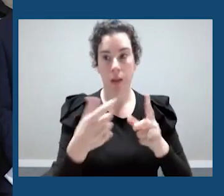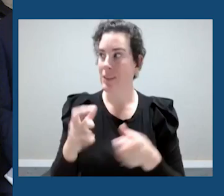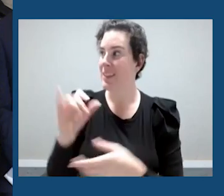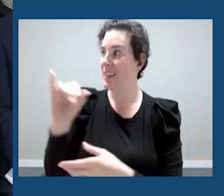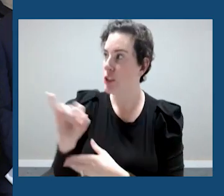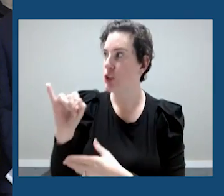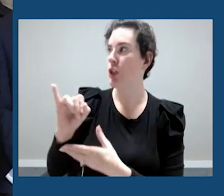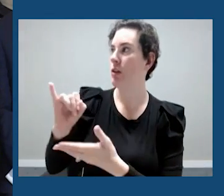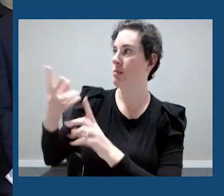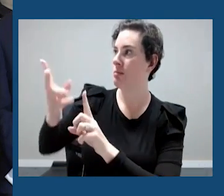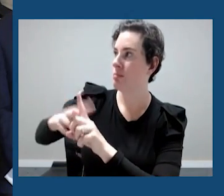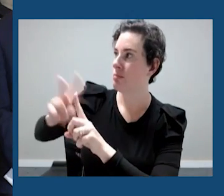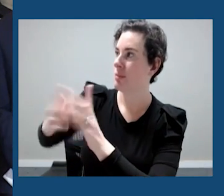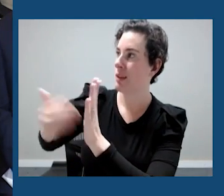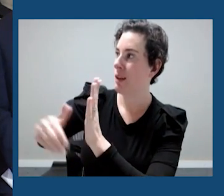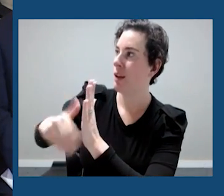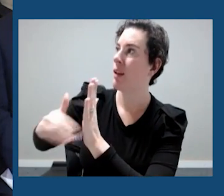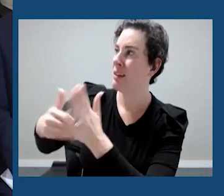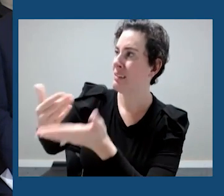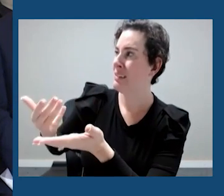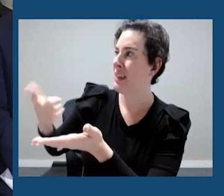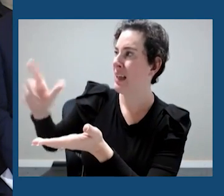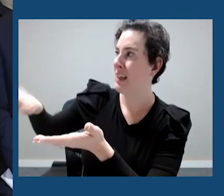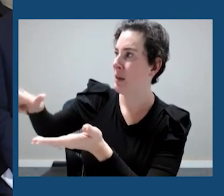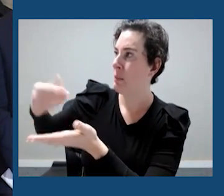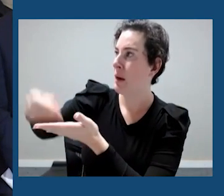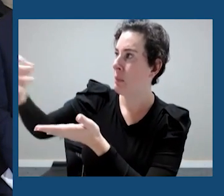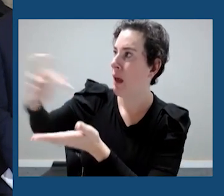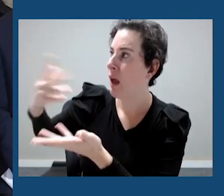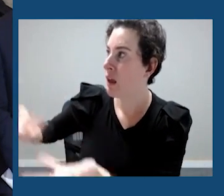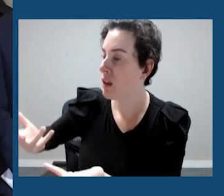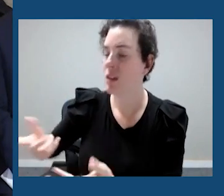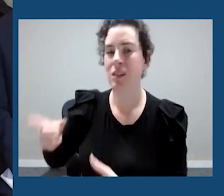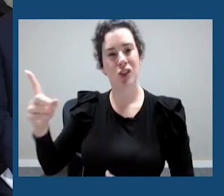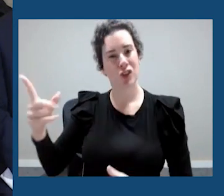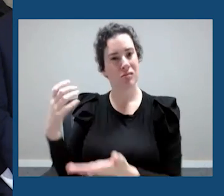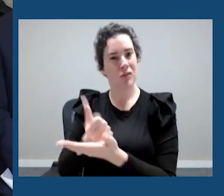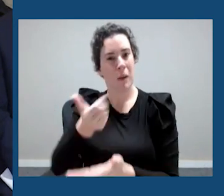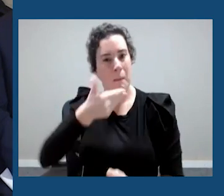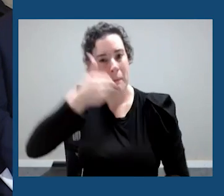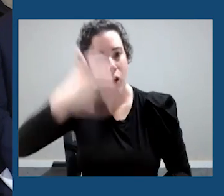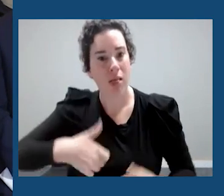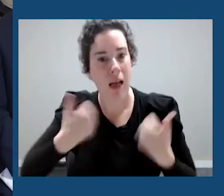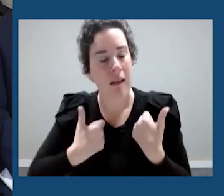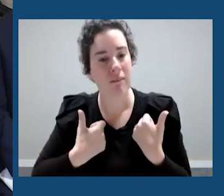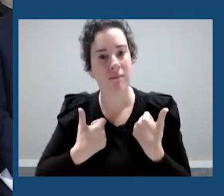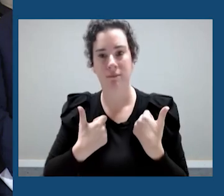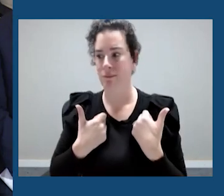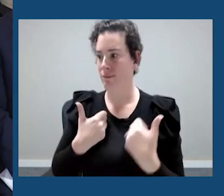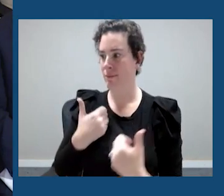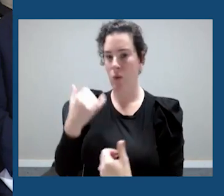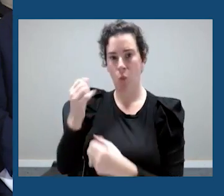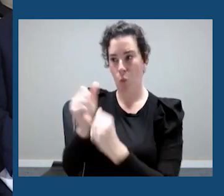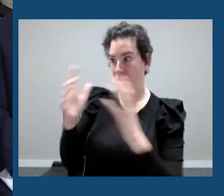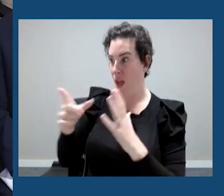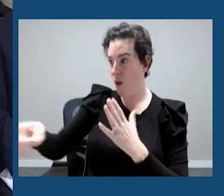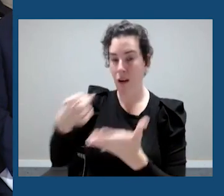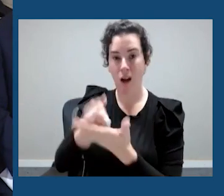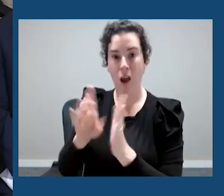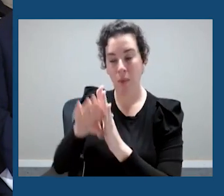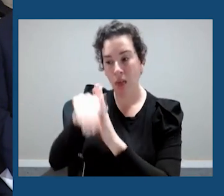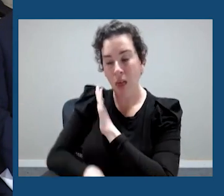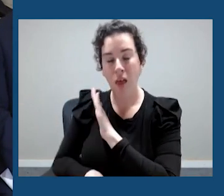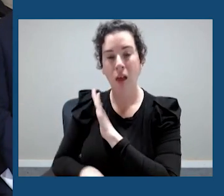claims. You know, people like Deborah deserve better. They're the lifeblood of our communities. They're what gives it its charm, its vitality,